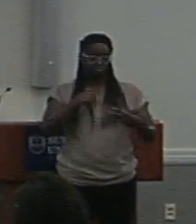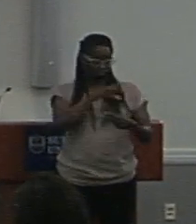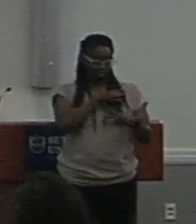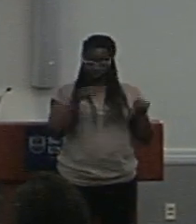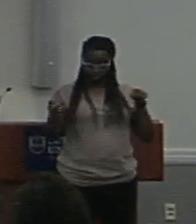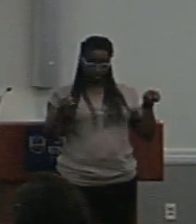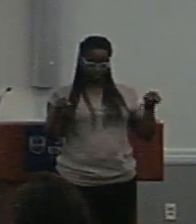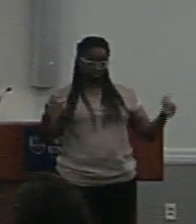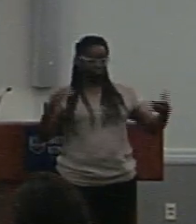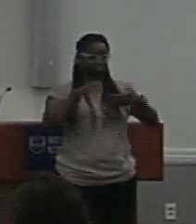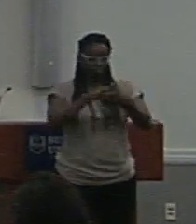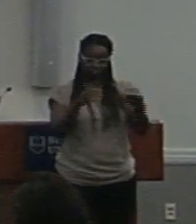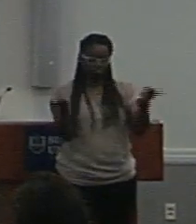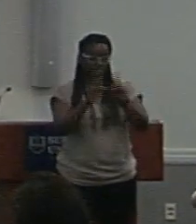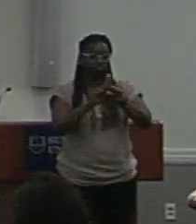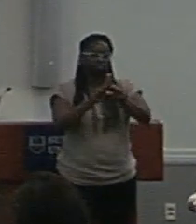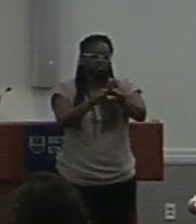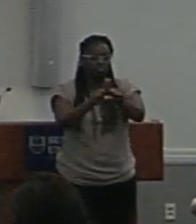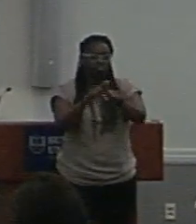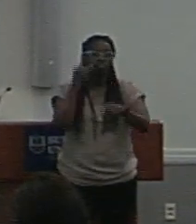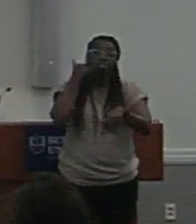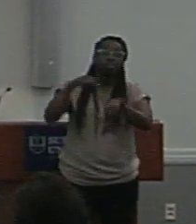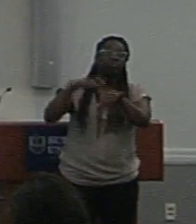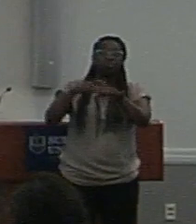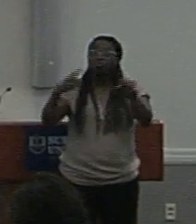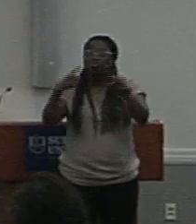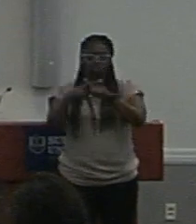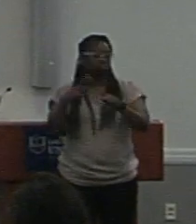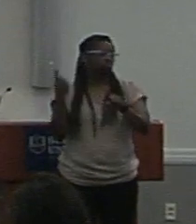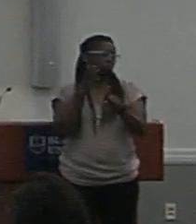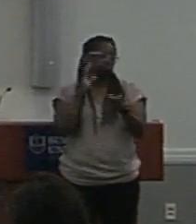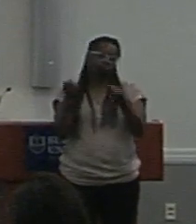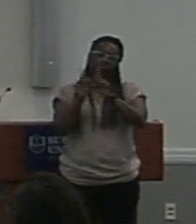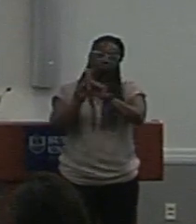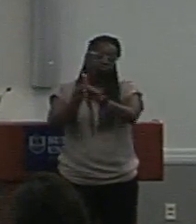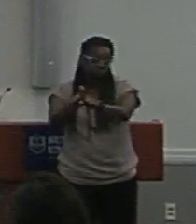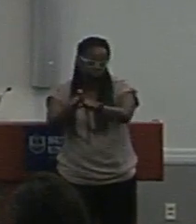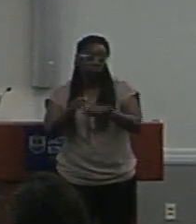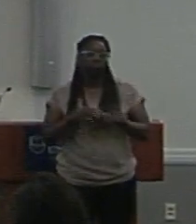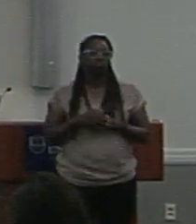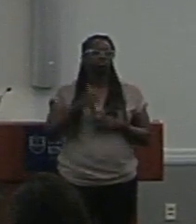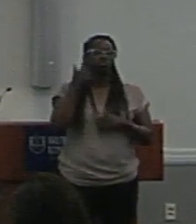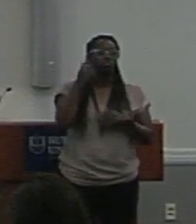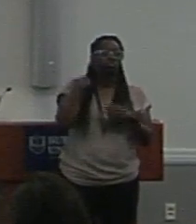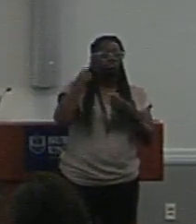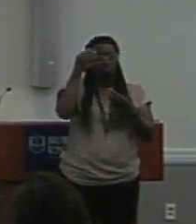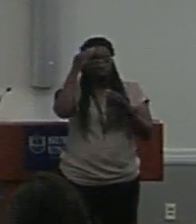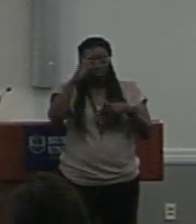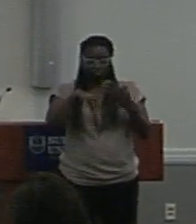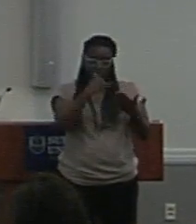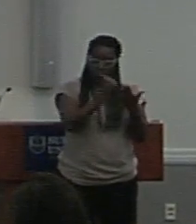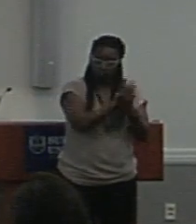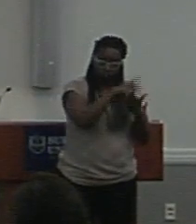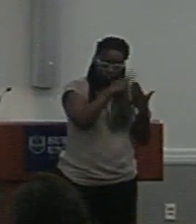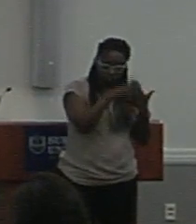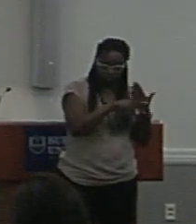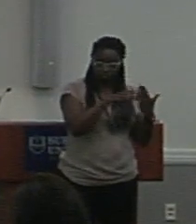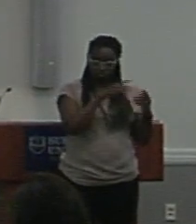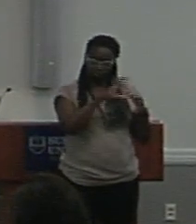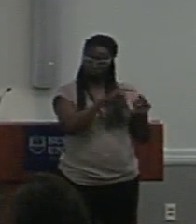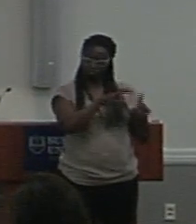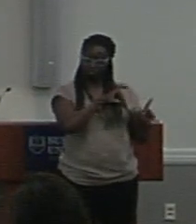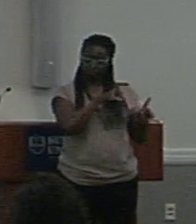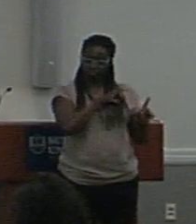So Chris sits on this committee and gets all the information about what the latest programs are with the police, because we know that there are